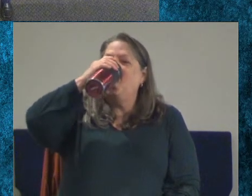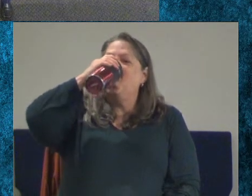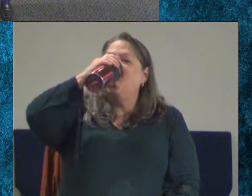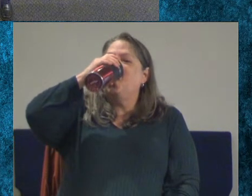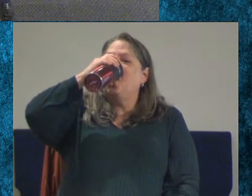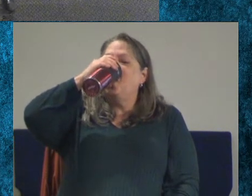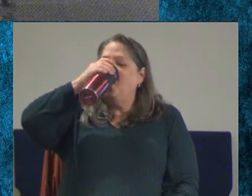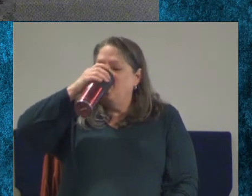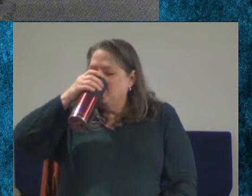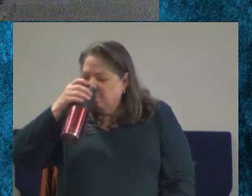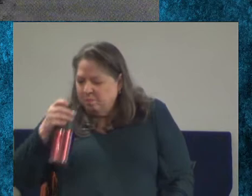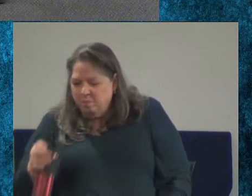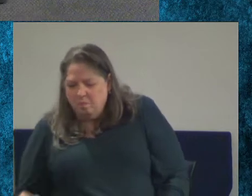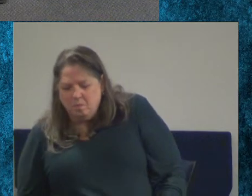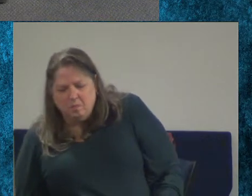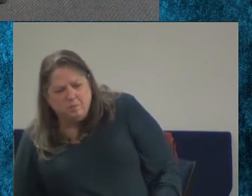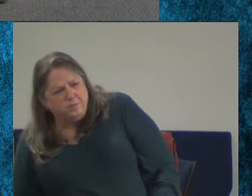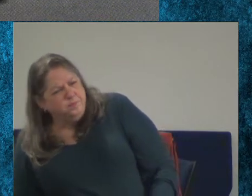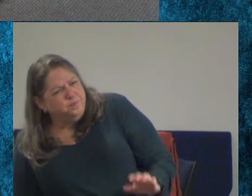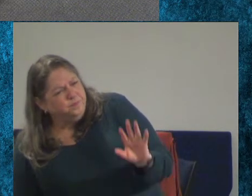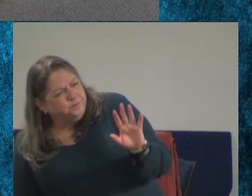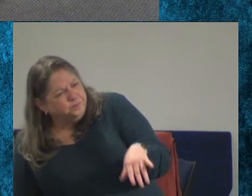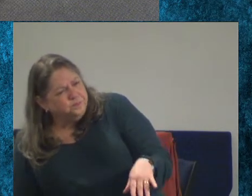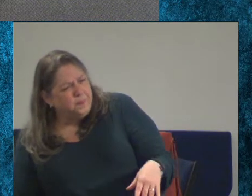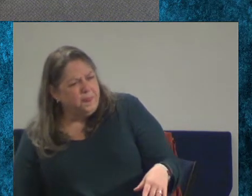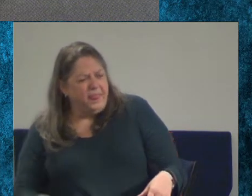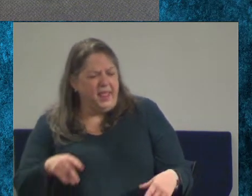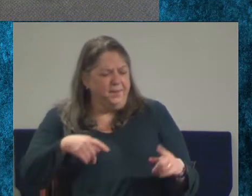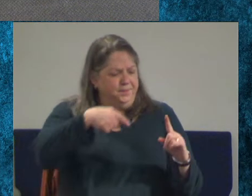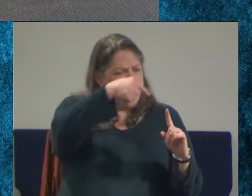So let's talk about this. So Philemon was